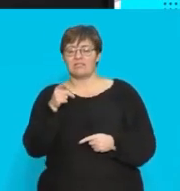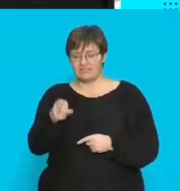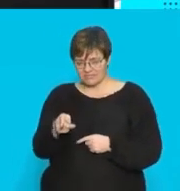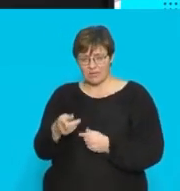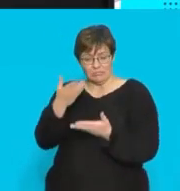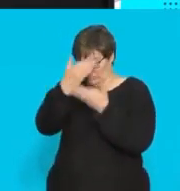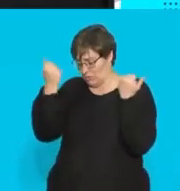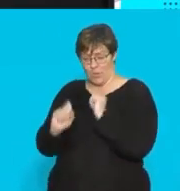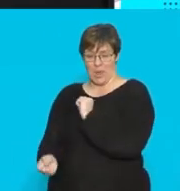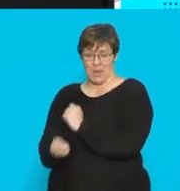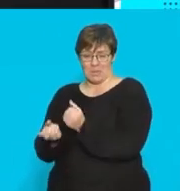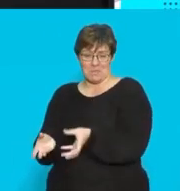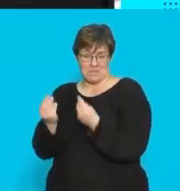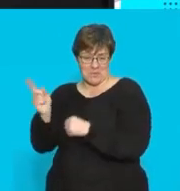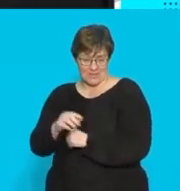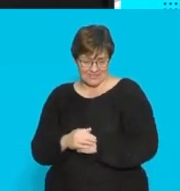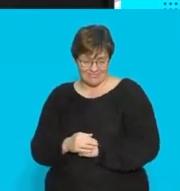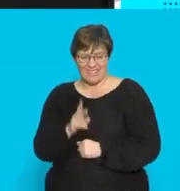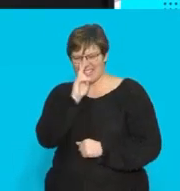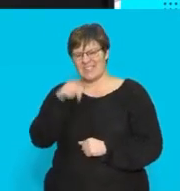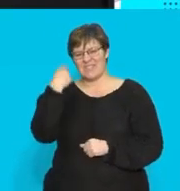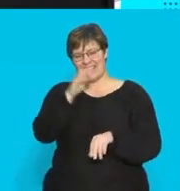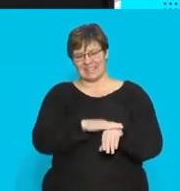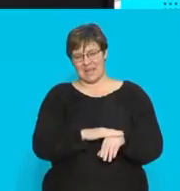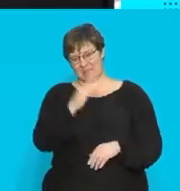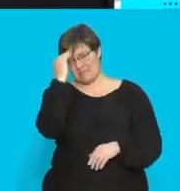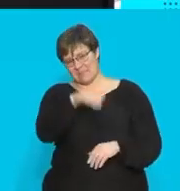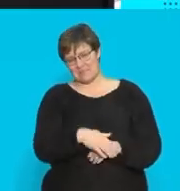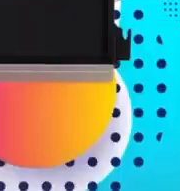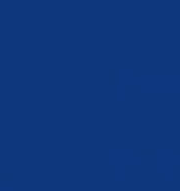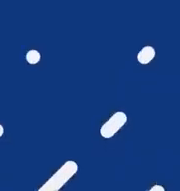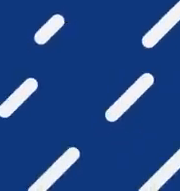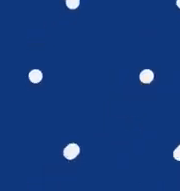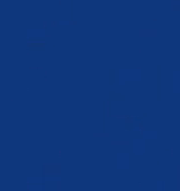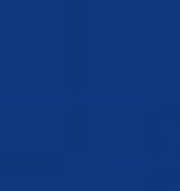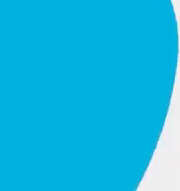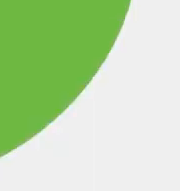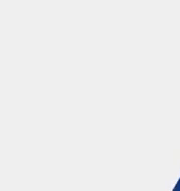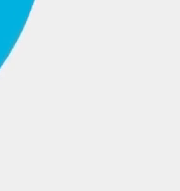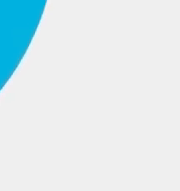knows what we will get? Until next time, cheery bye.